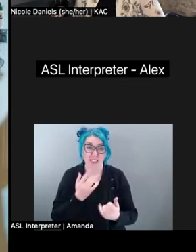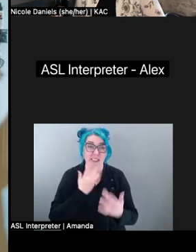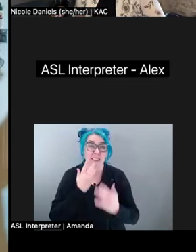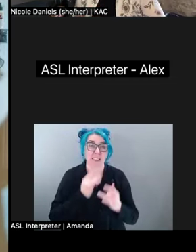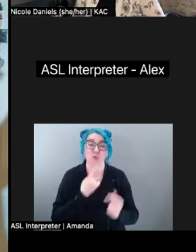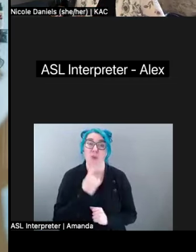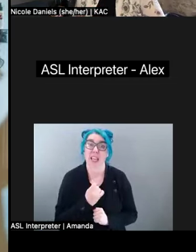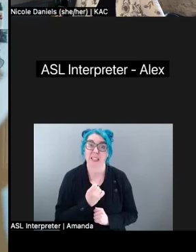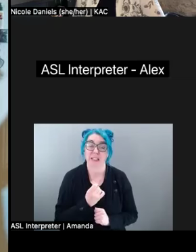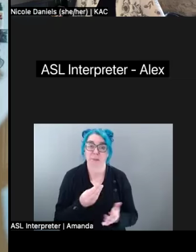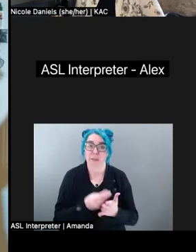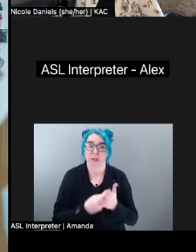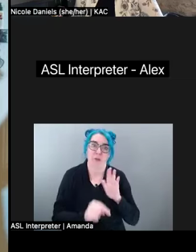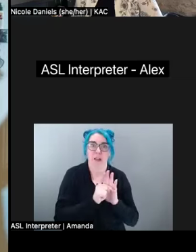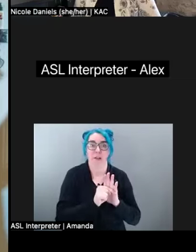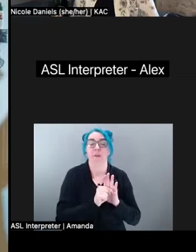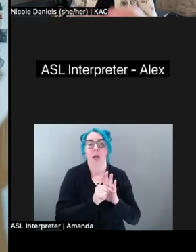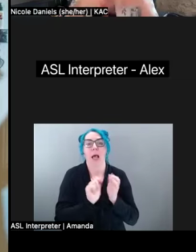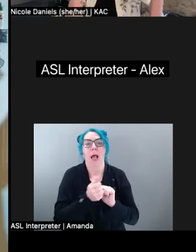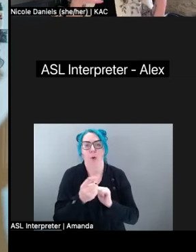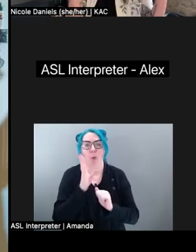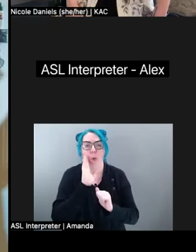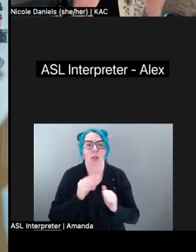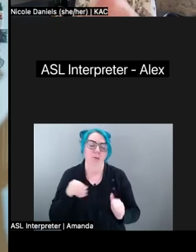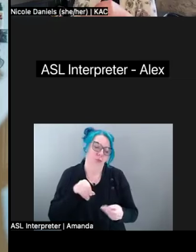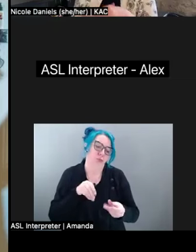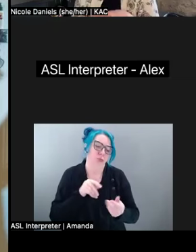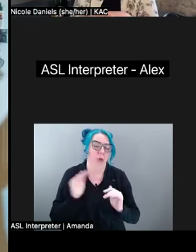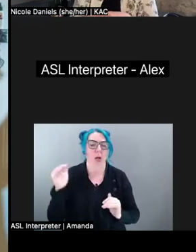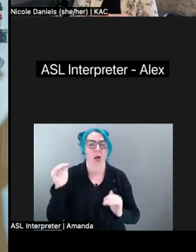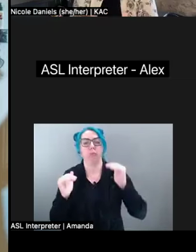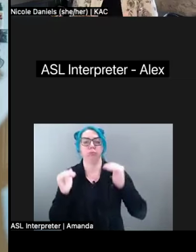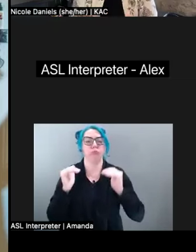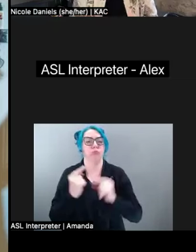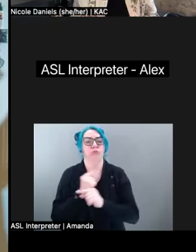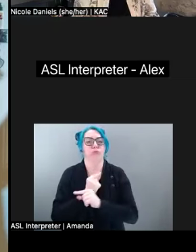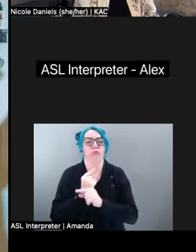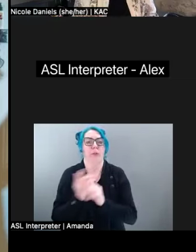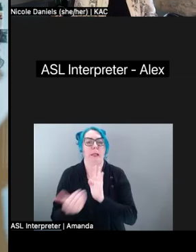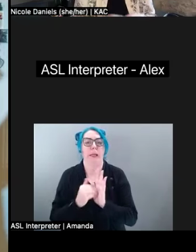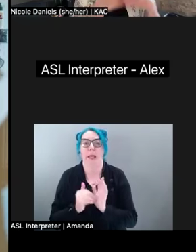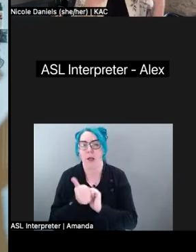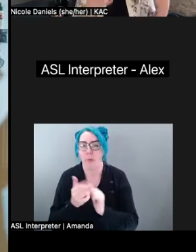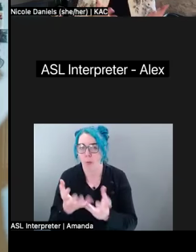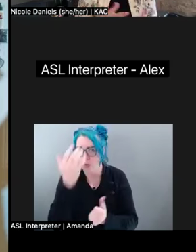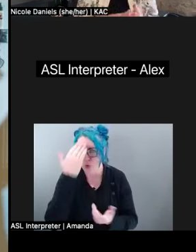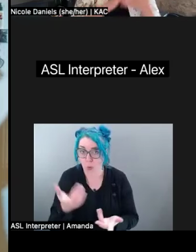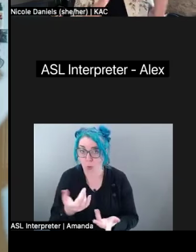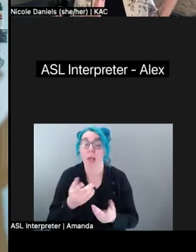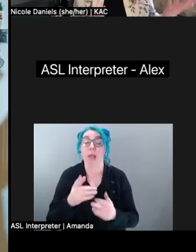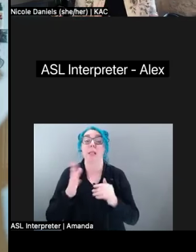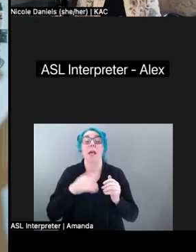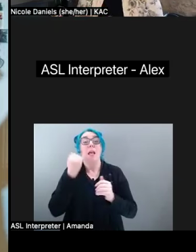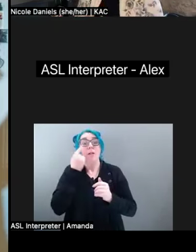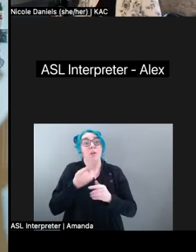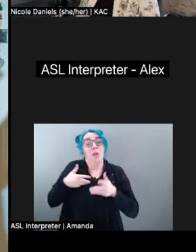accumulated surplus, or like a significant accumulated surplus, we want to know kind of why it's there, what